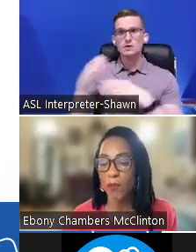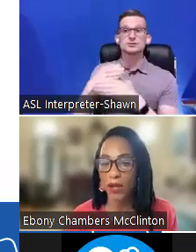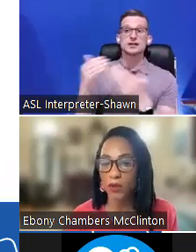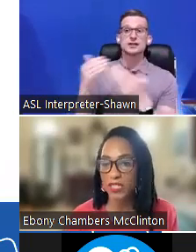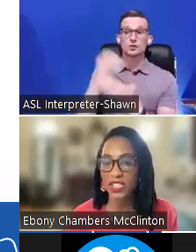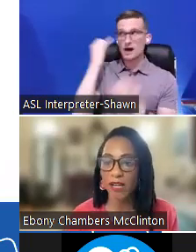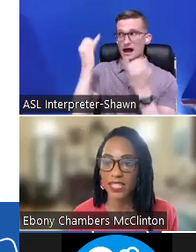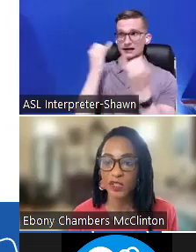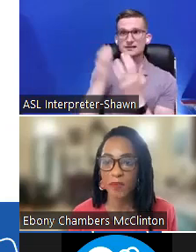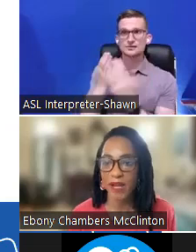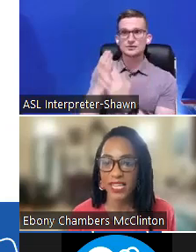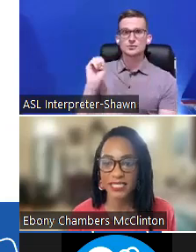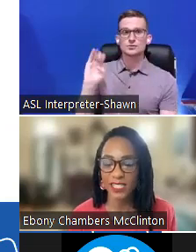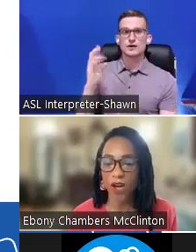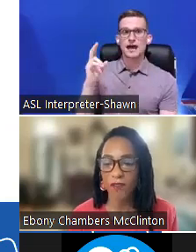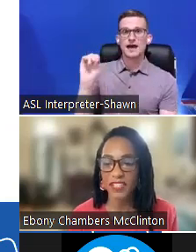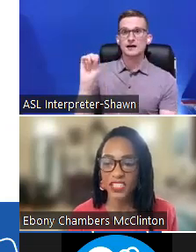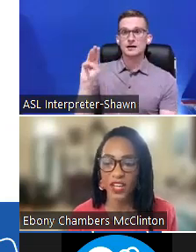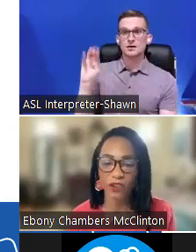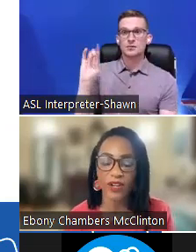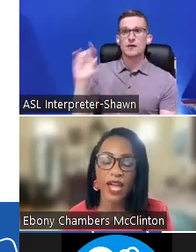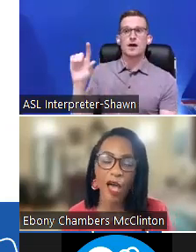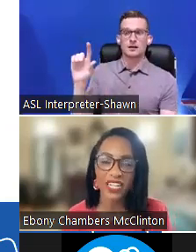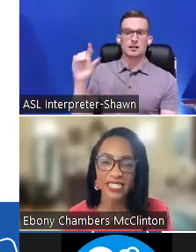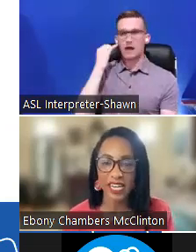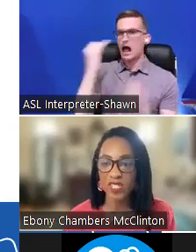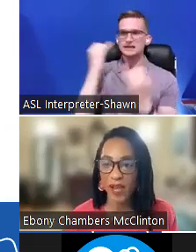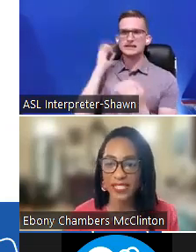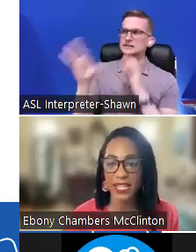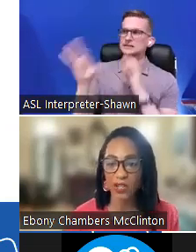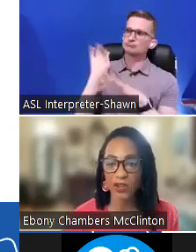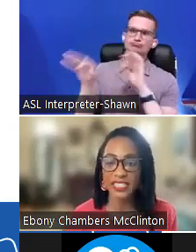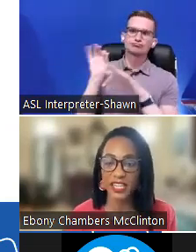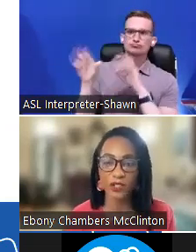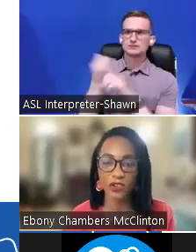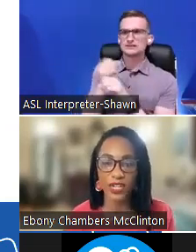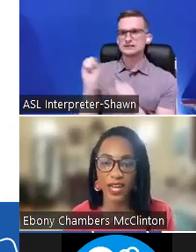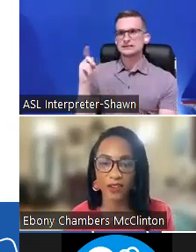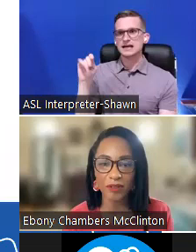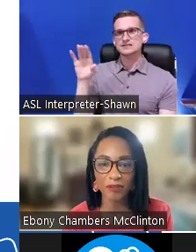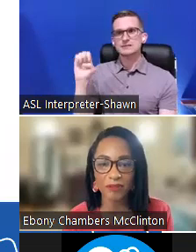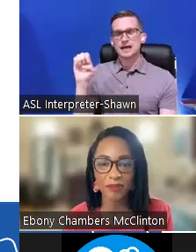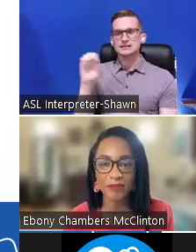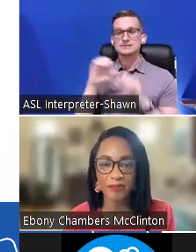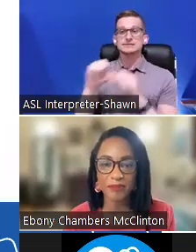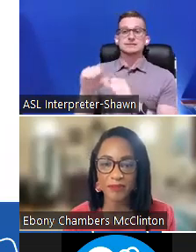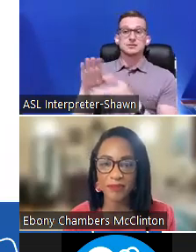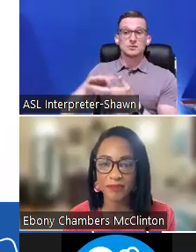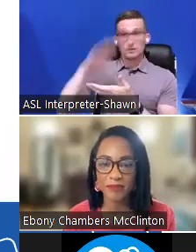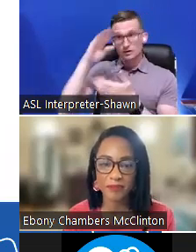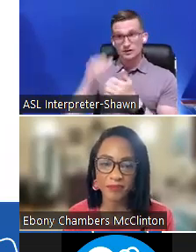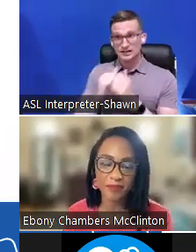ECHO model, which allows us to bounce ideas off of each other in a safe space and continue to learn together.